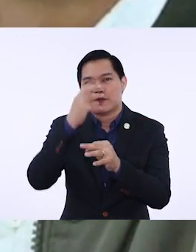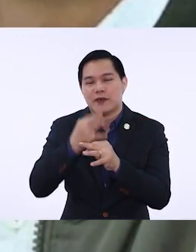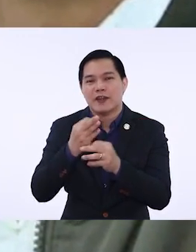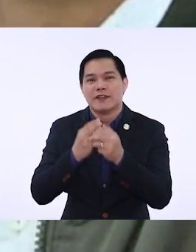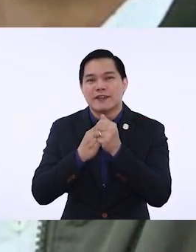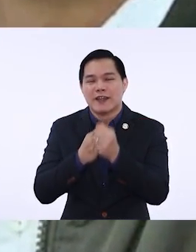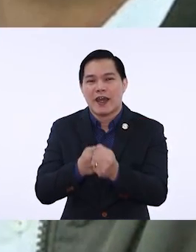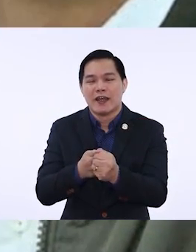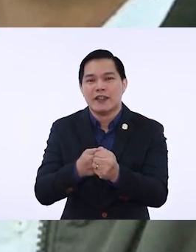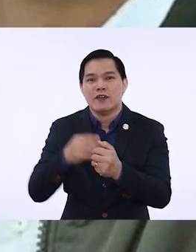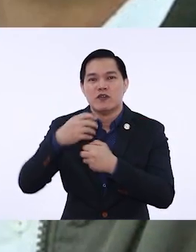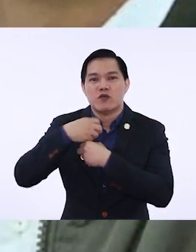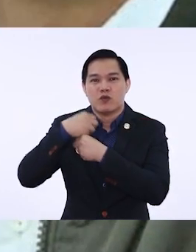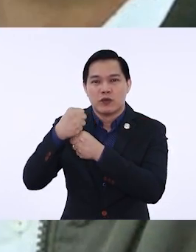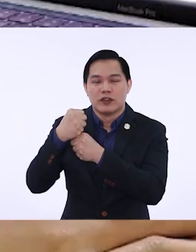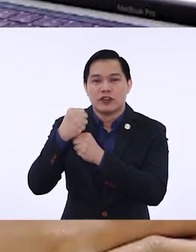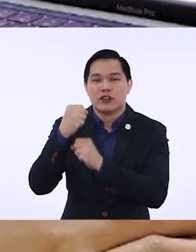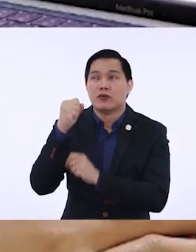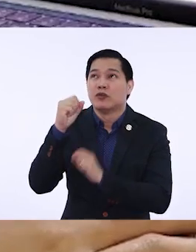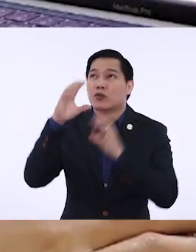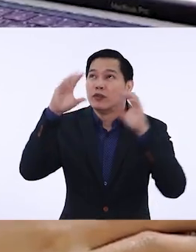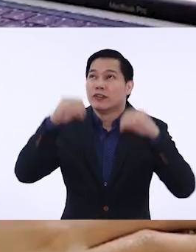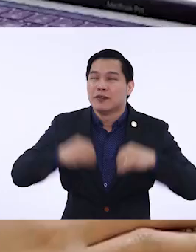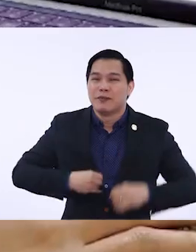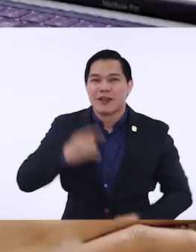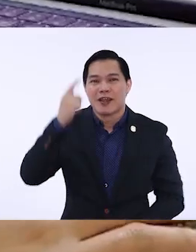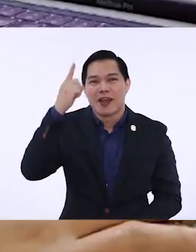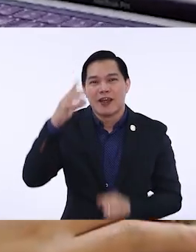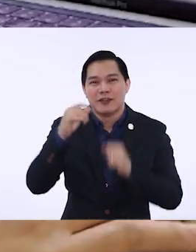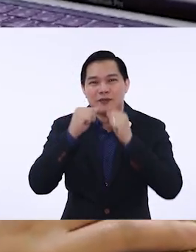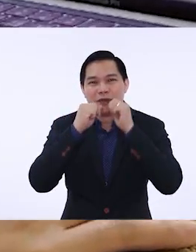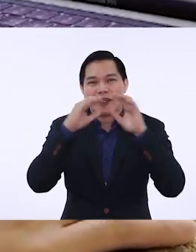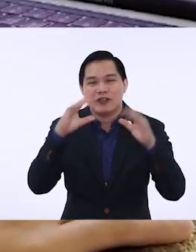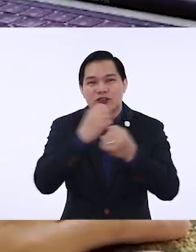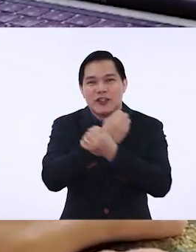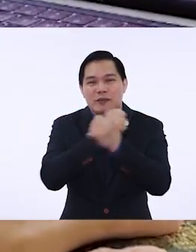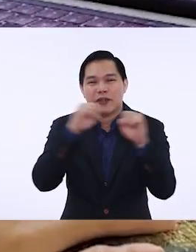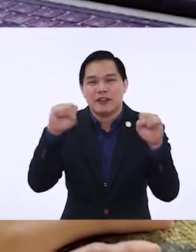them to put all their hopes in receiving God's grace and salvation.